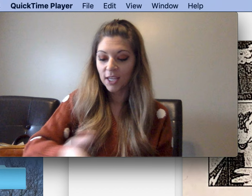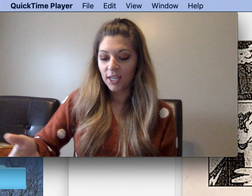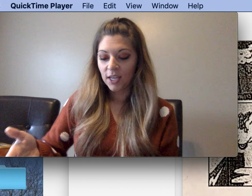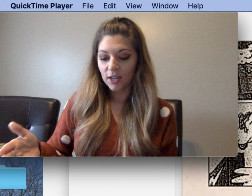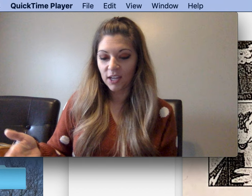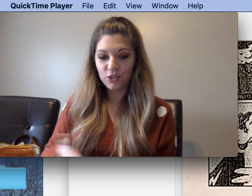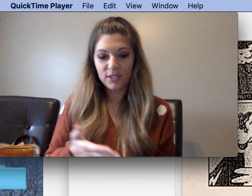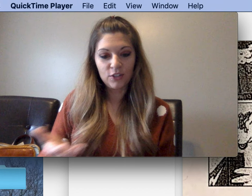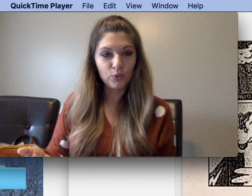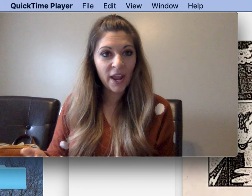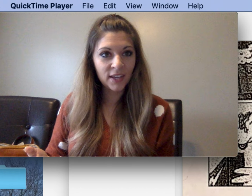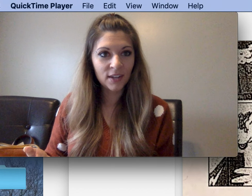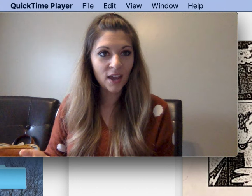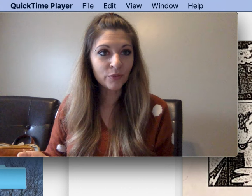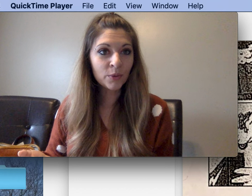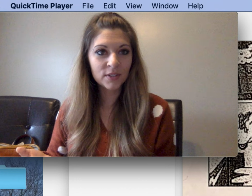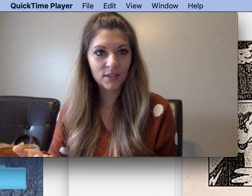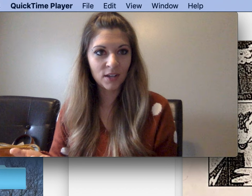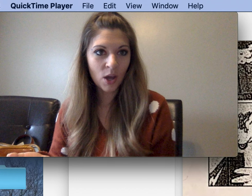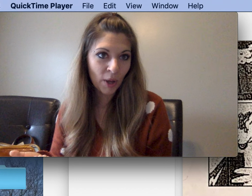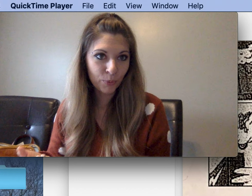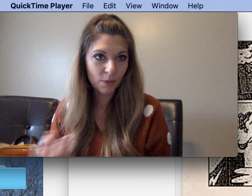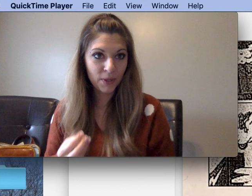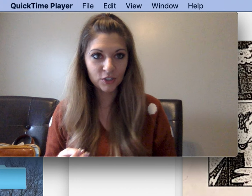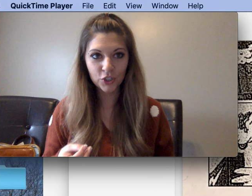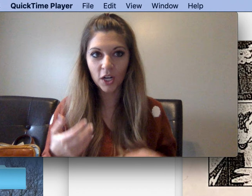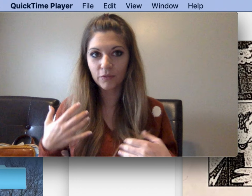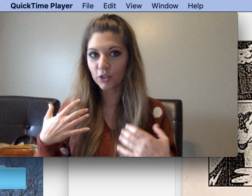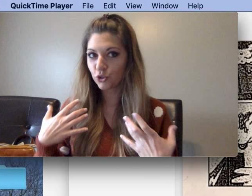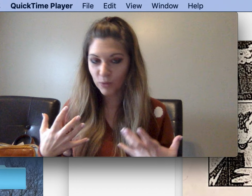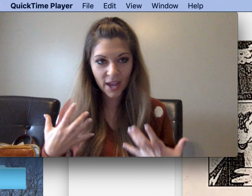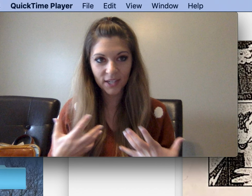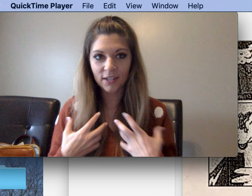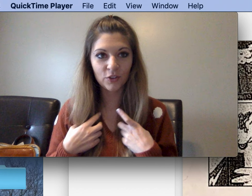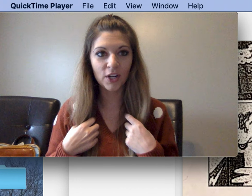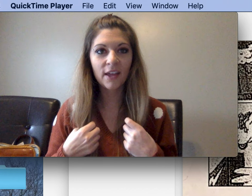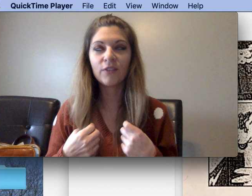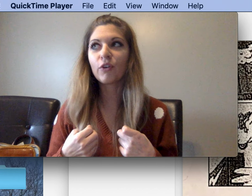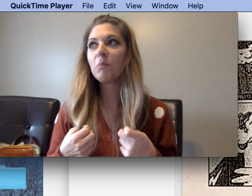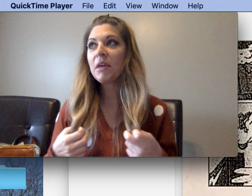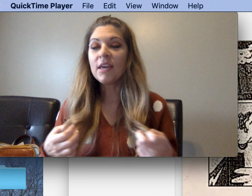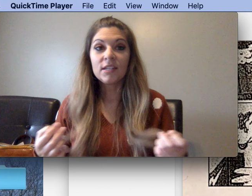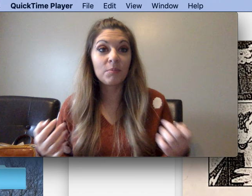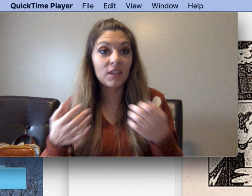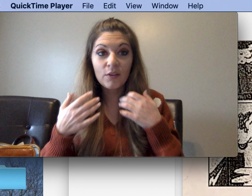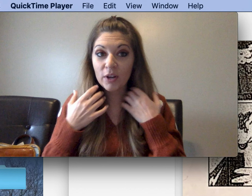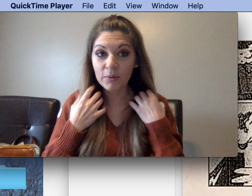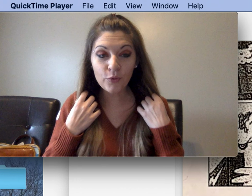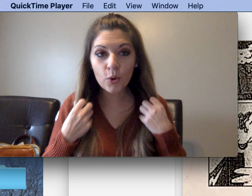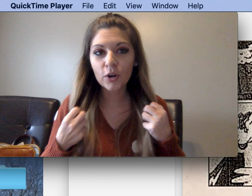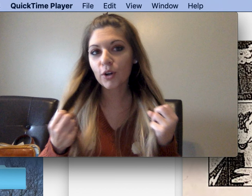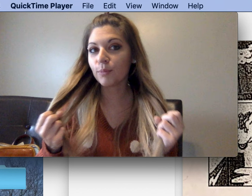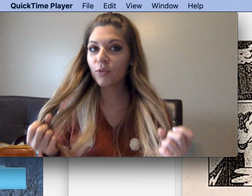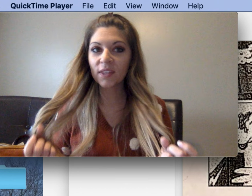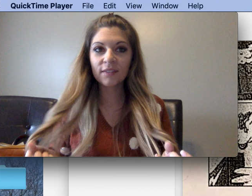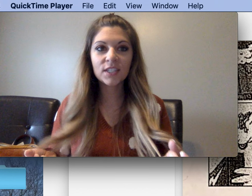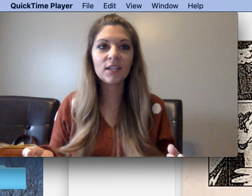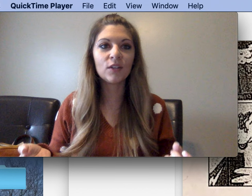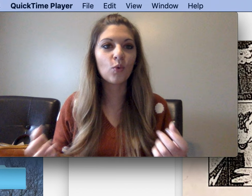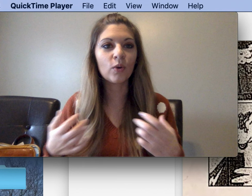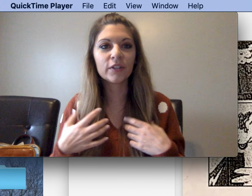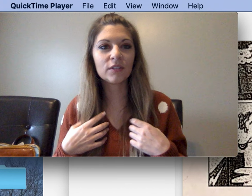reading and you say dragon, everyone's going to come up with a picture of a dragon in their head from something they've read before, or a movie